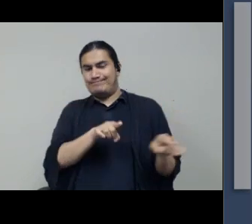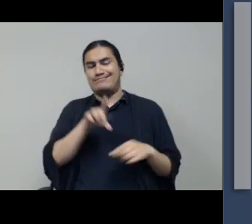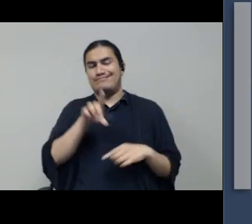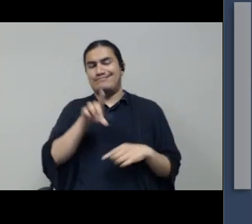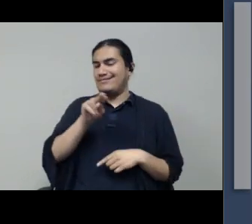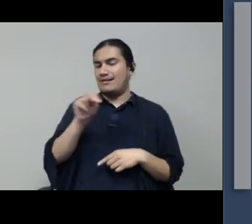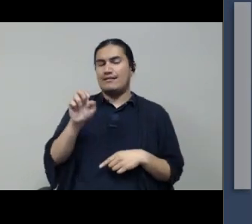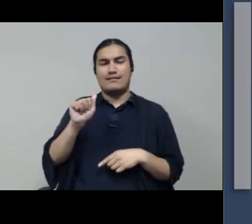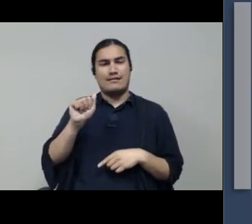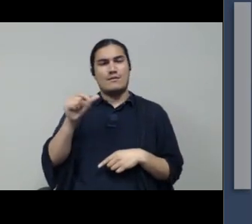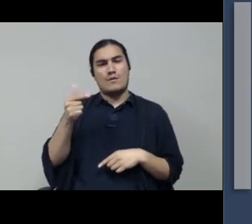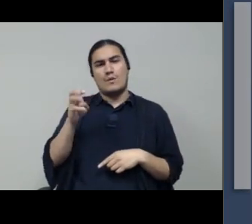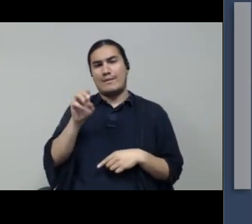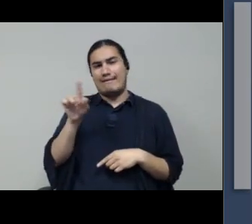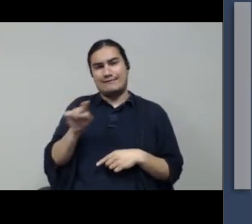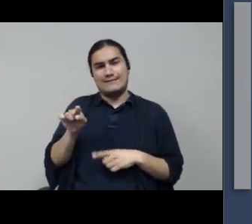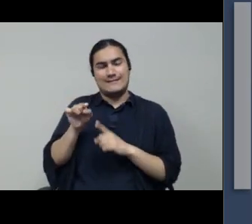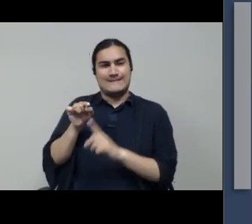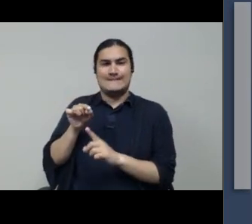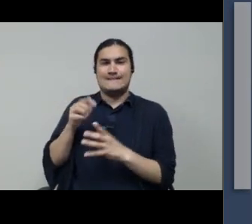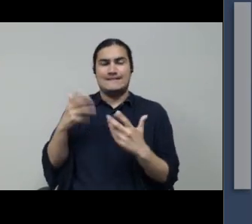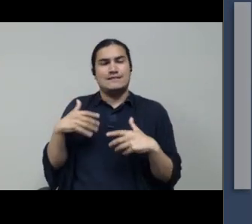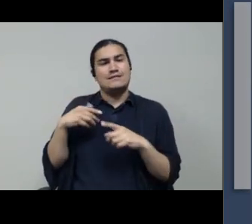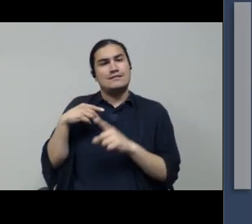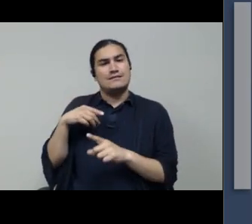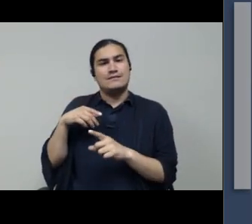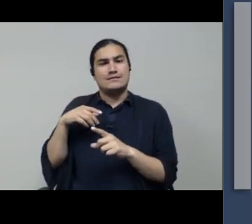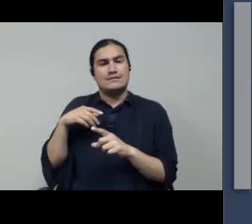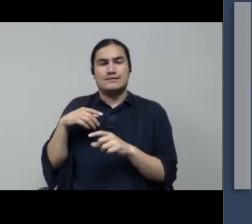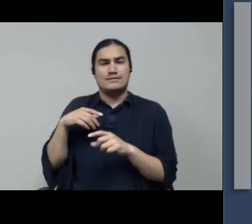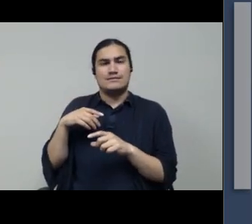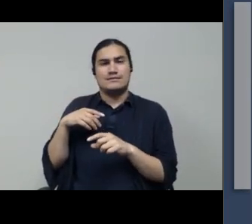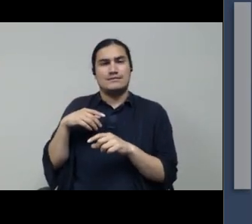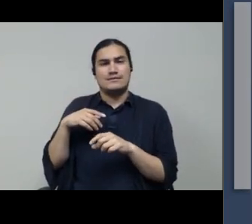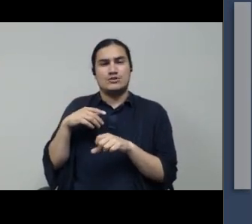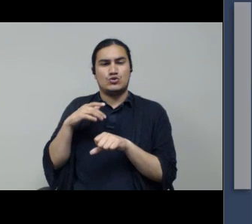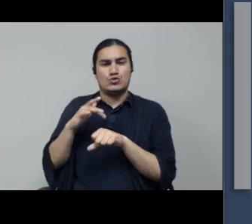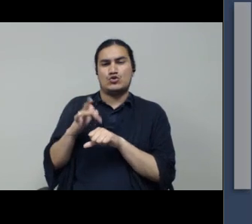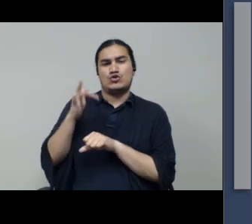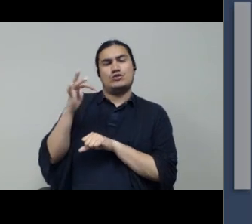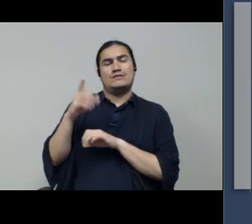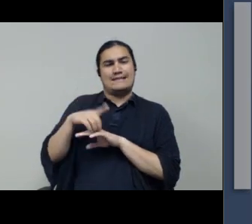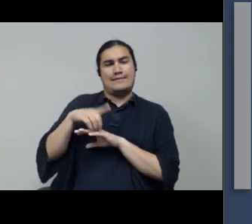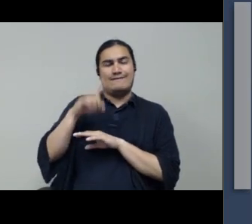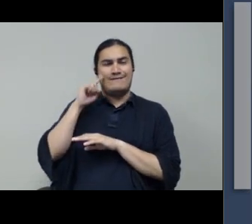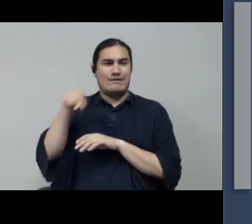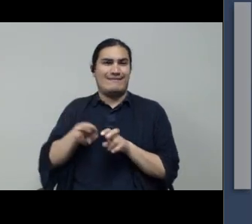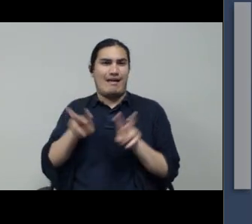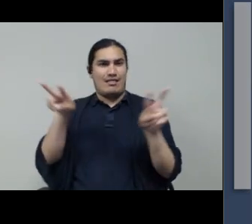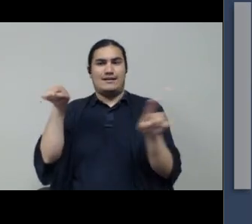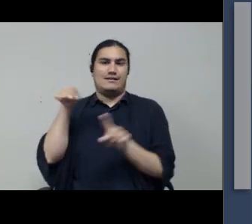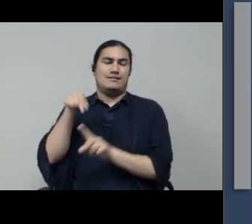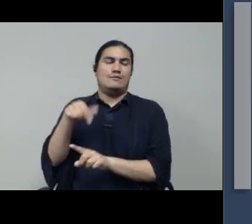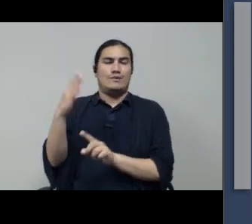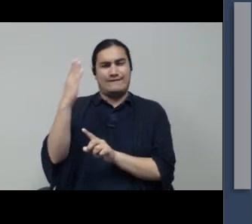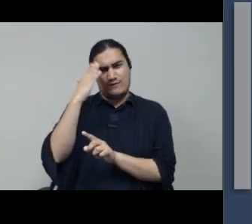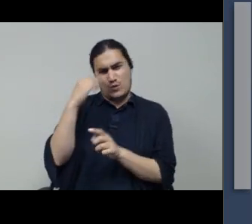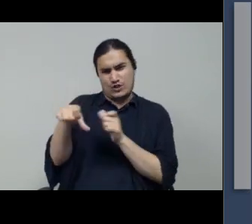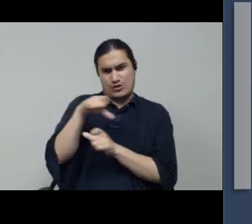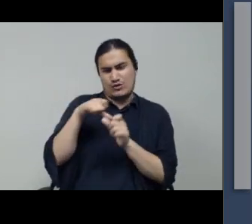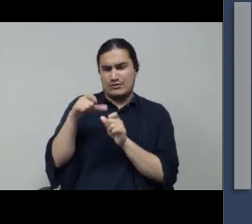is our gem of the Valley. We have known each other since early high-speed